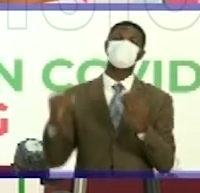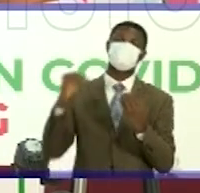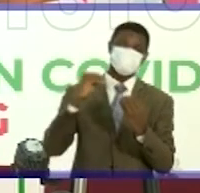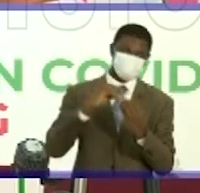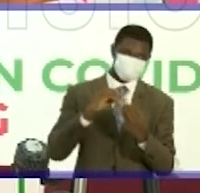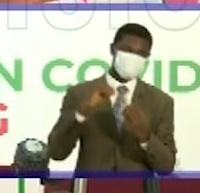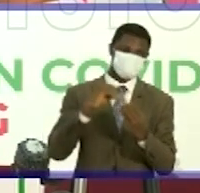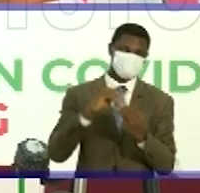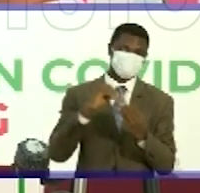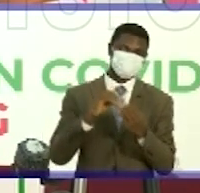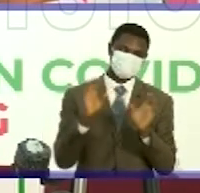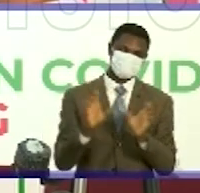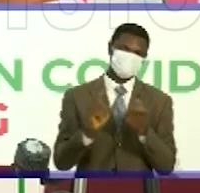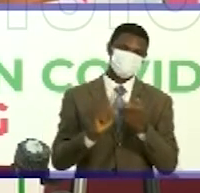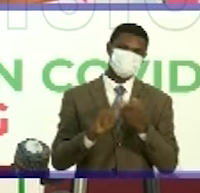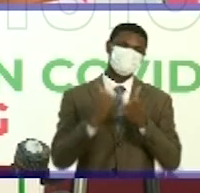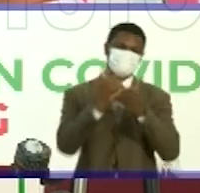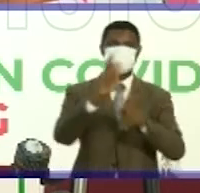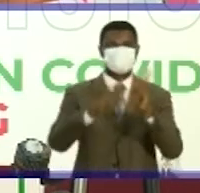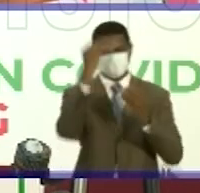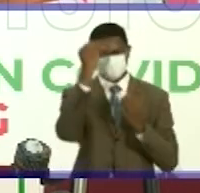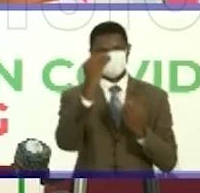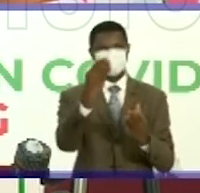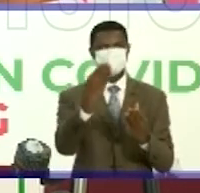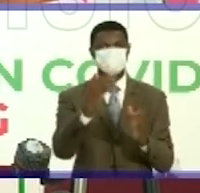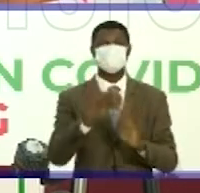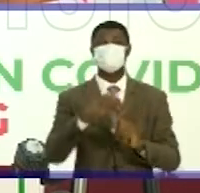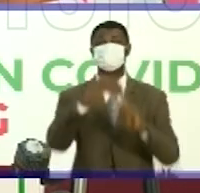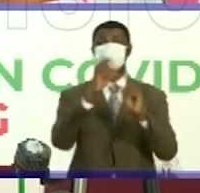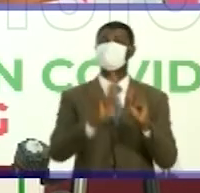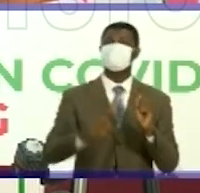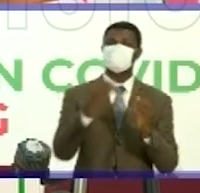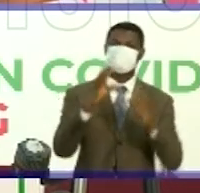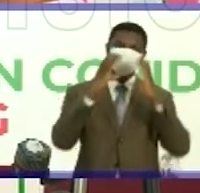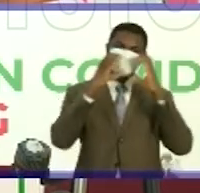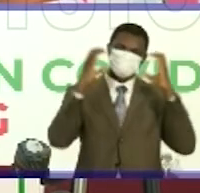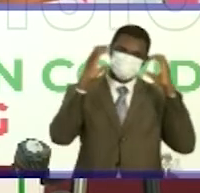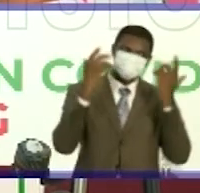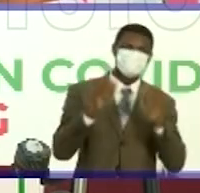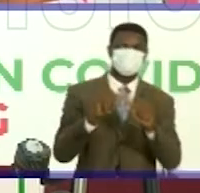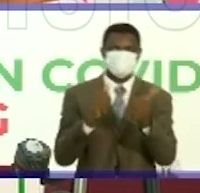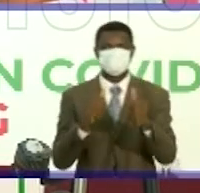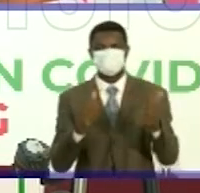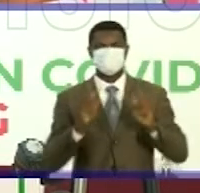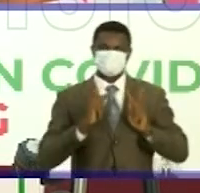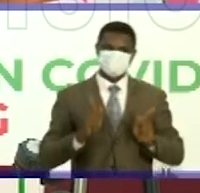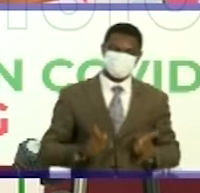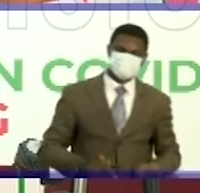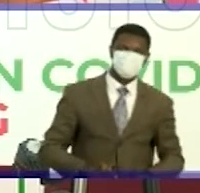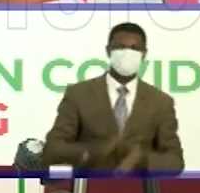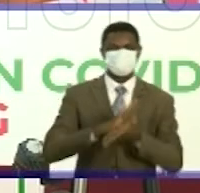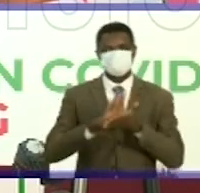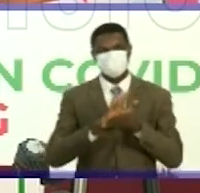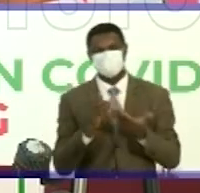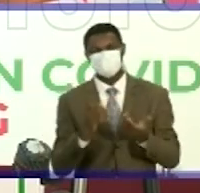compliance with our non-pharmaceutical measures and our protocols. We also need to strengthen the